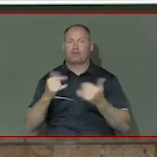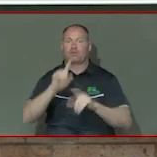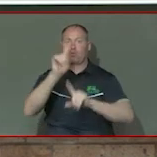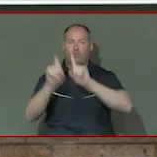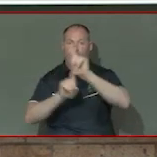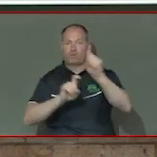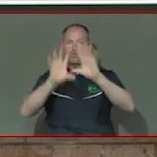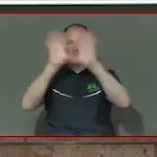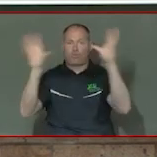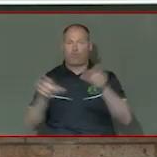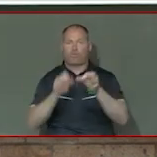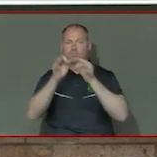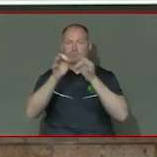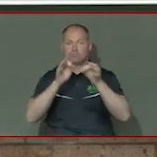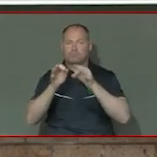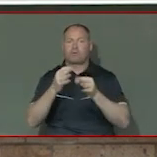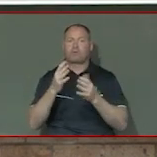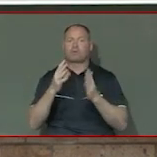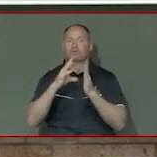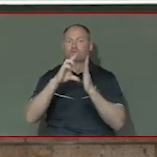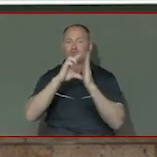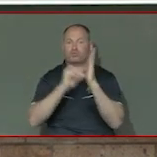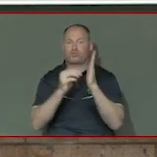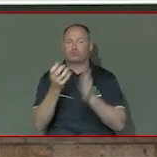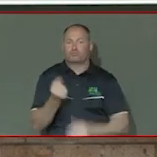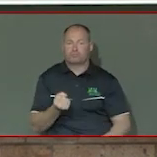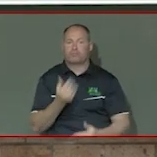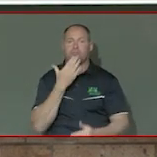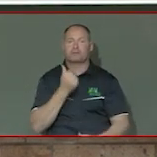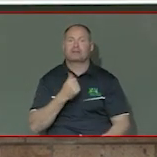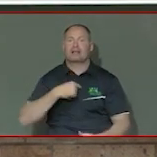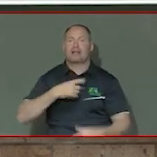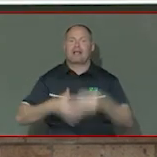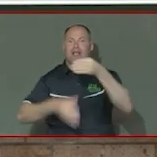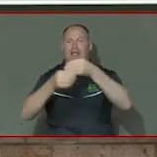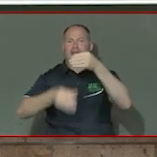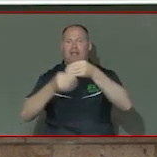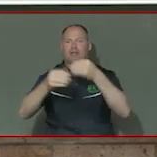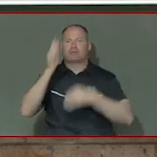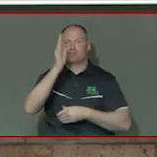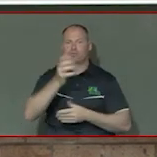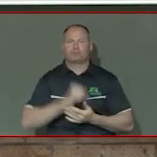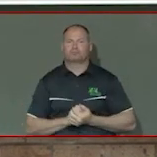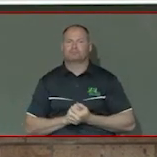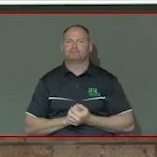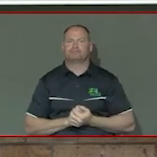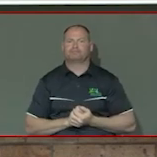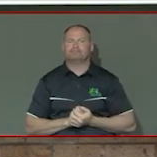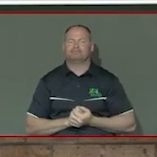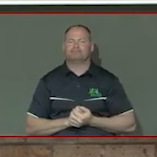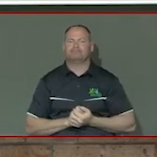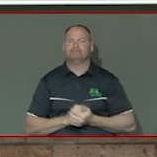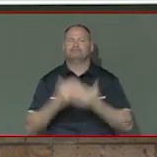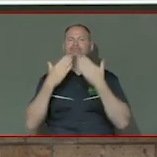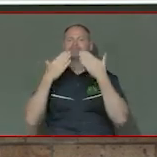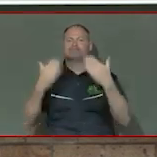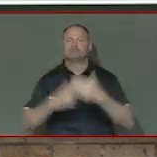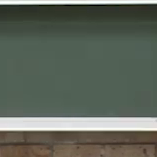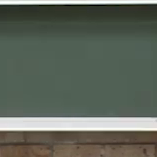question. Bring this with, and I will add to this in next week's lesson. Thank you.